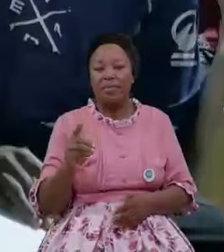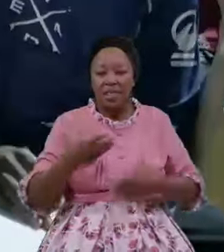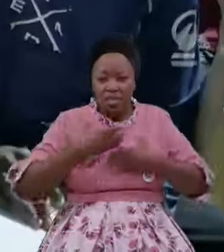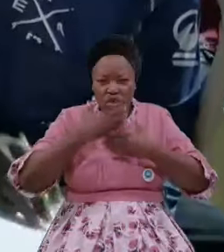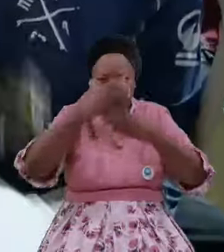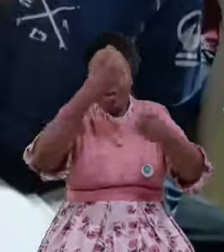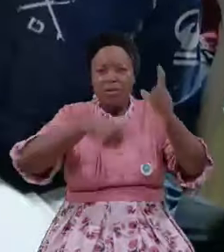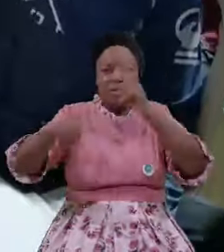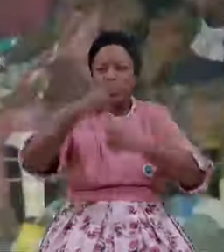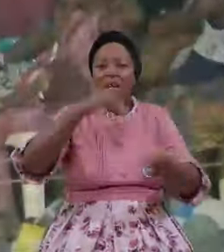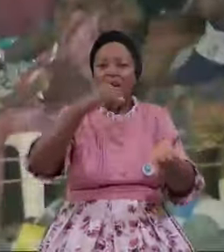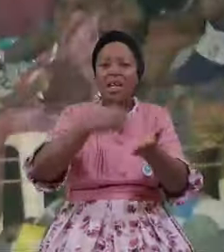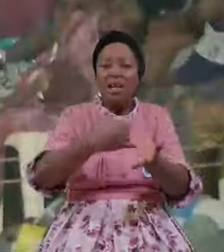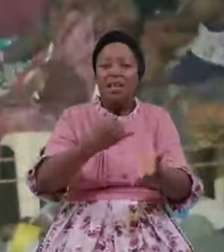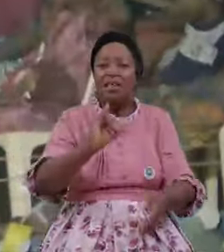finished.